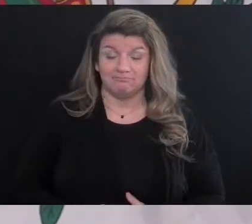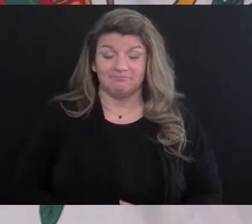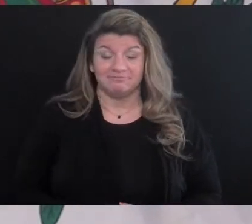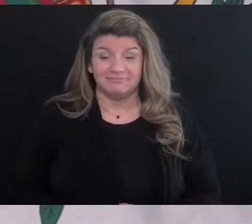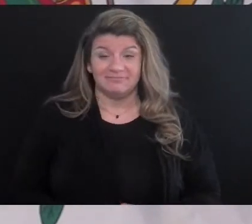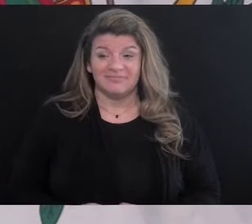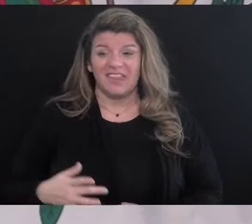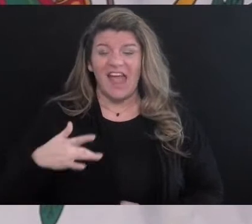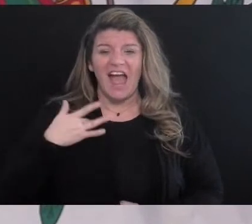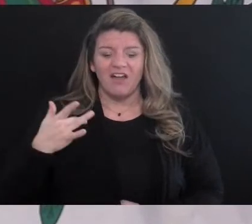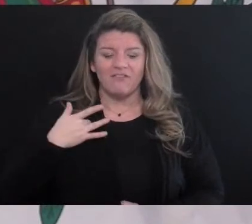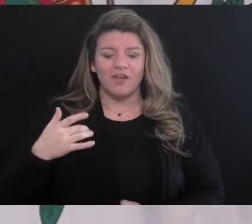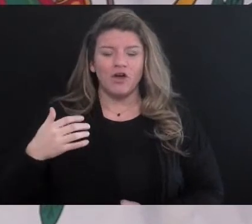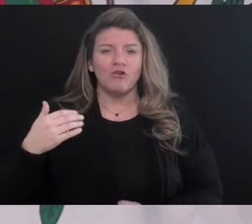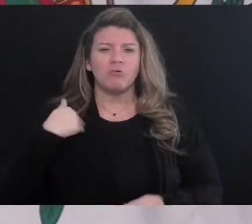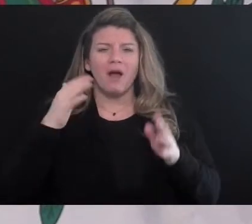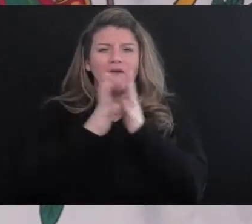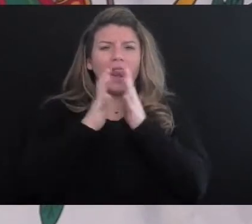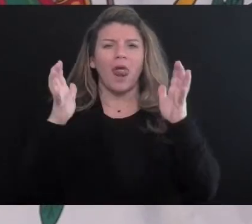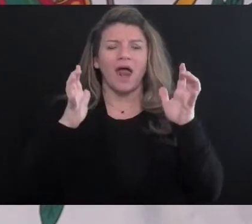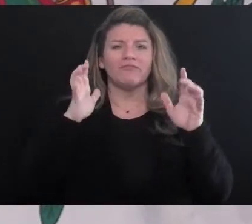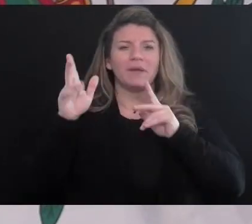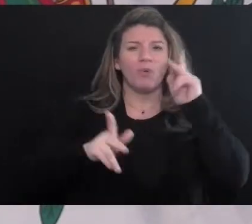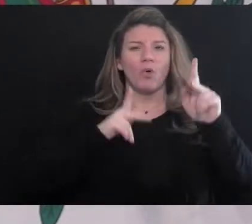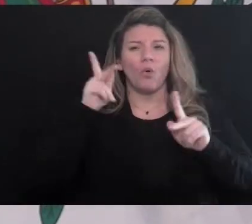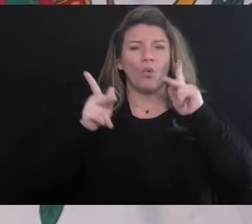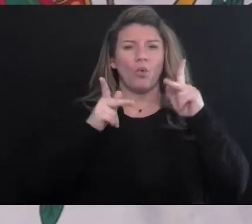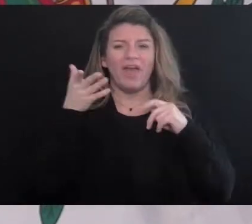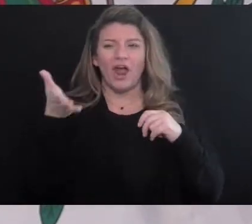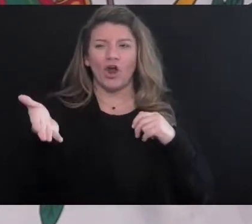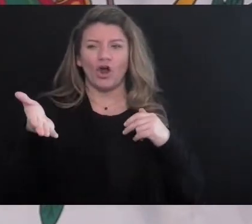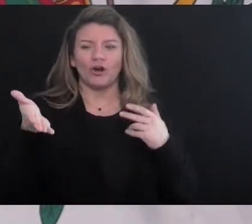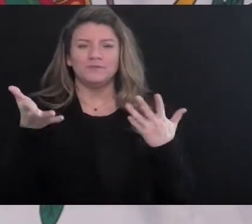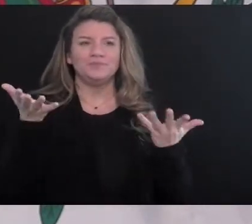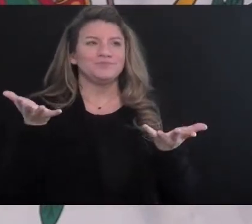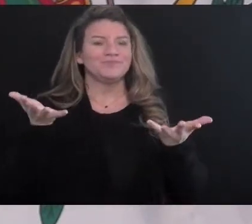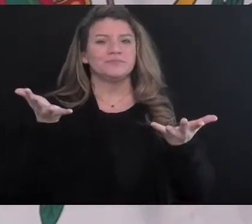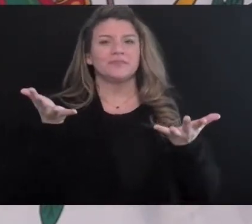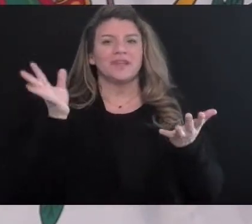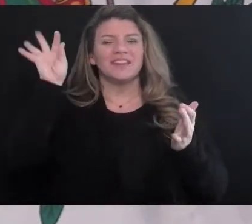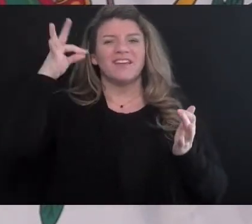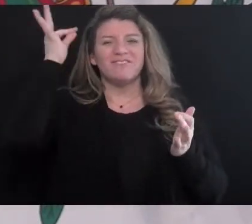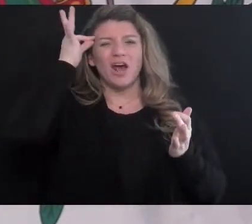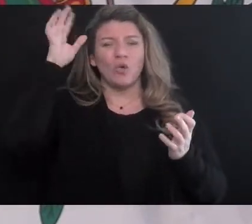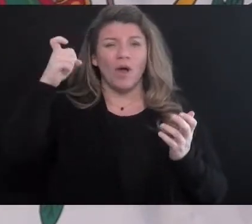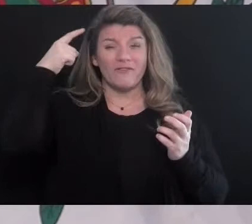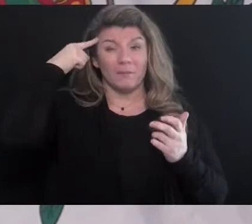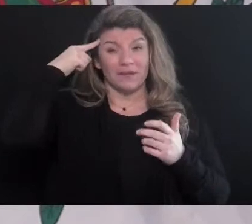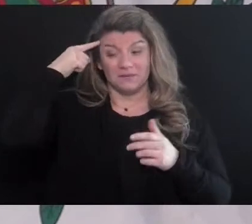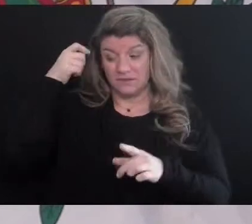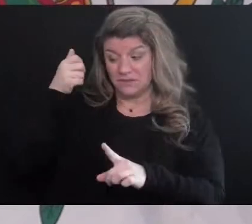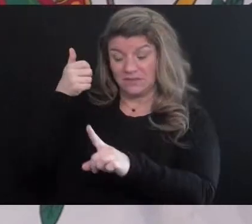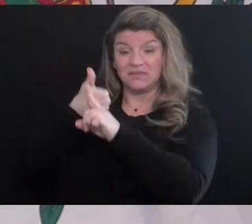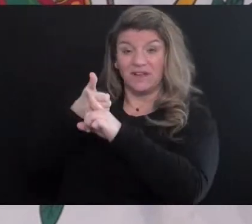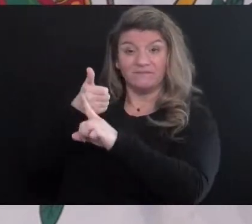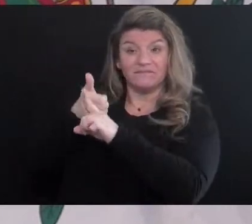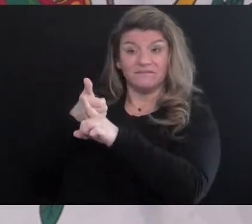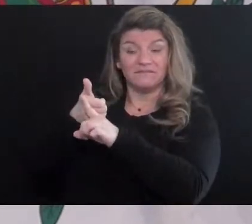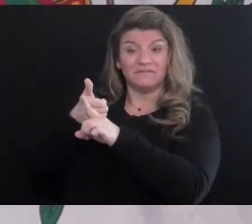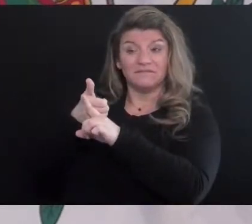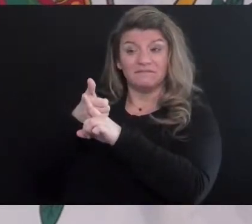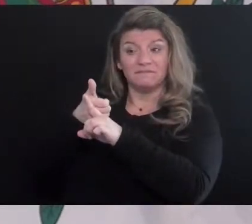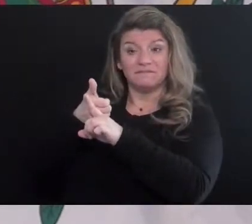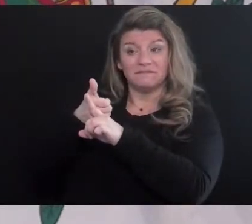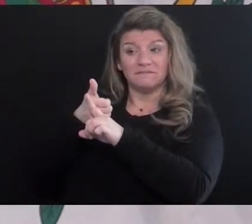think you got a lot of folks out there that, you know, the federal government has been, you know,